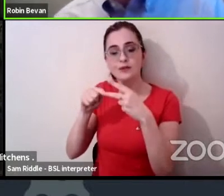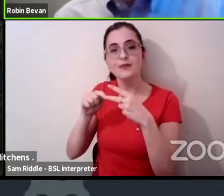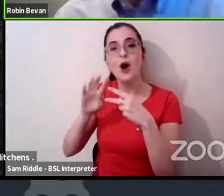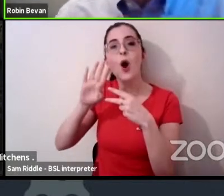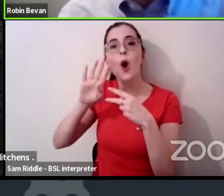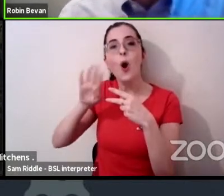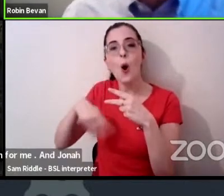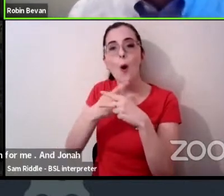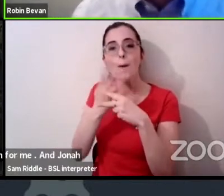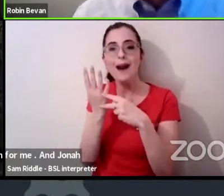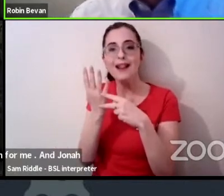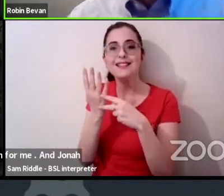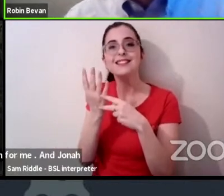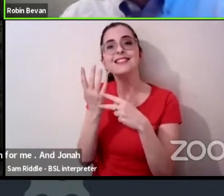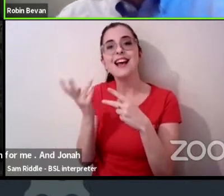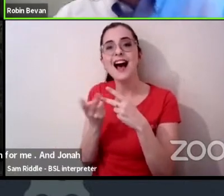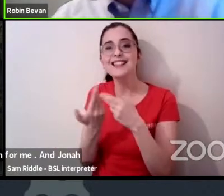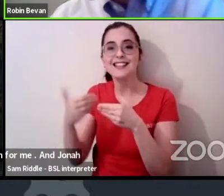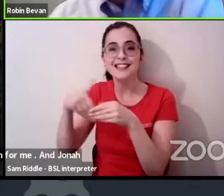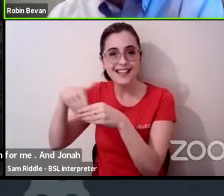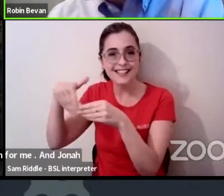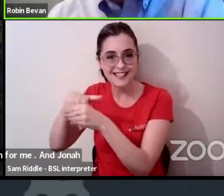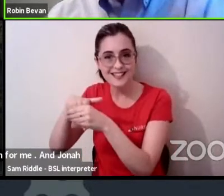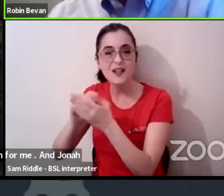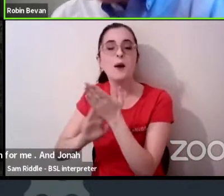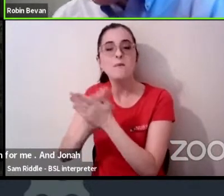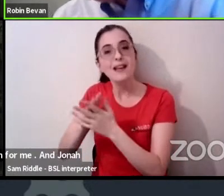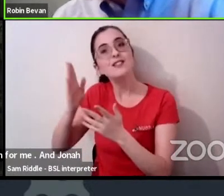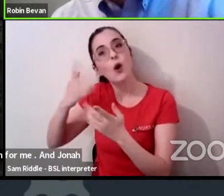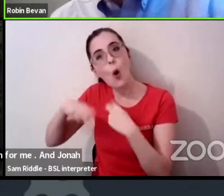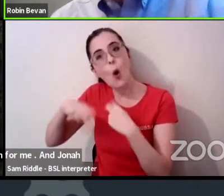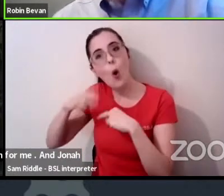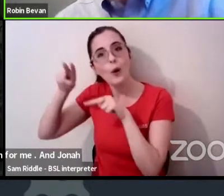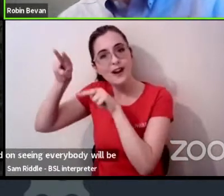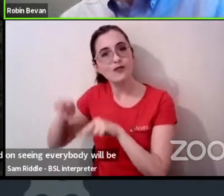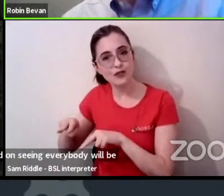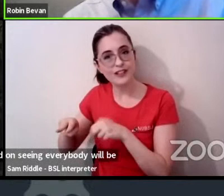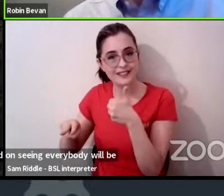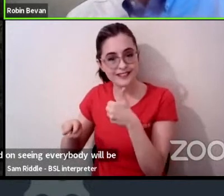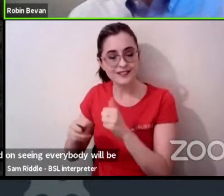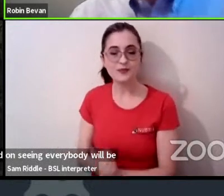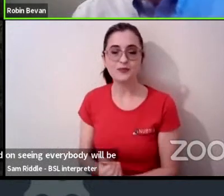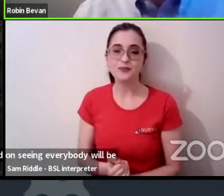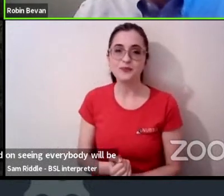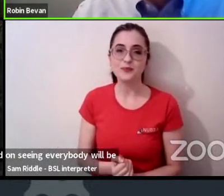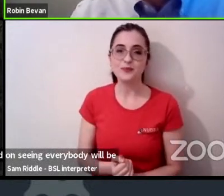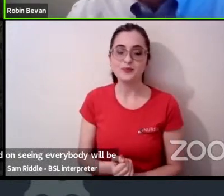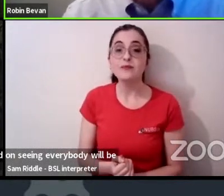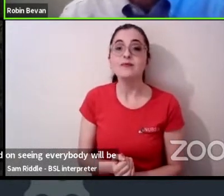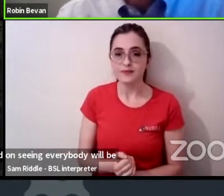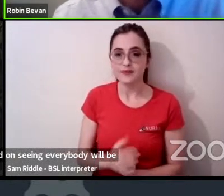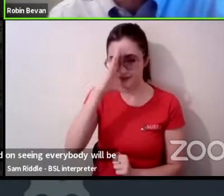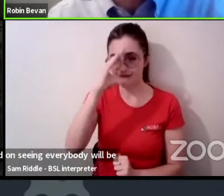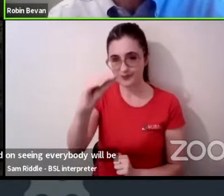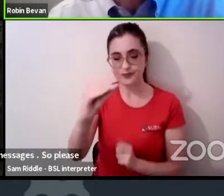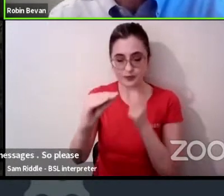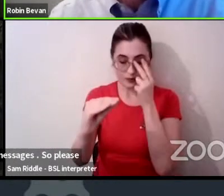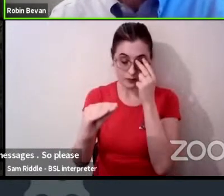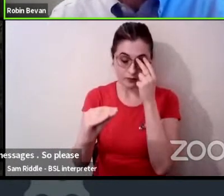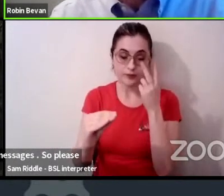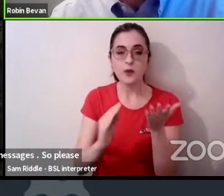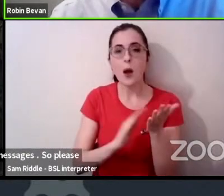fabulous, Jonah's just done it. I spotted that going through. Second thing to say is, as Mike has indicated, tonight's